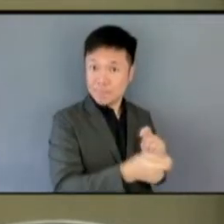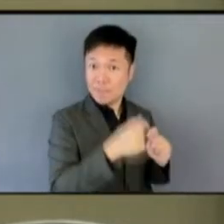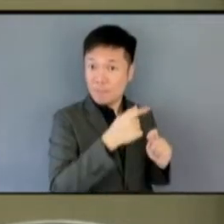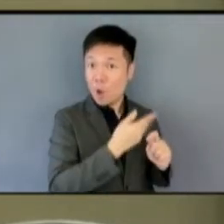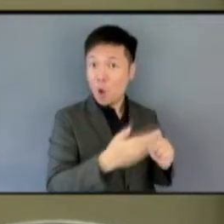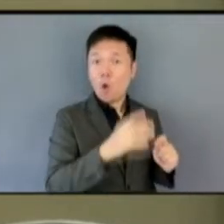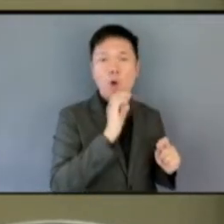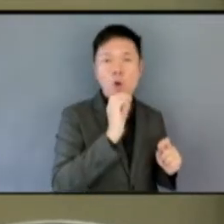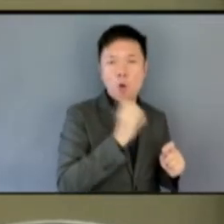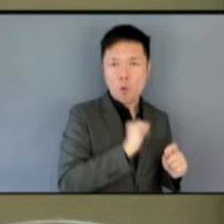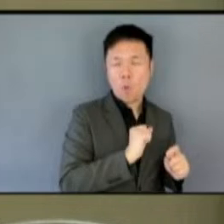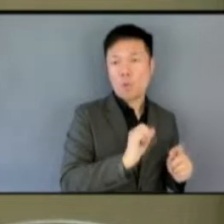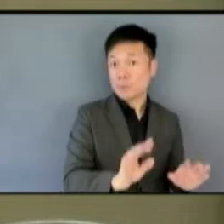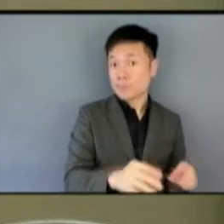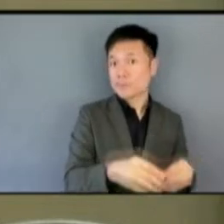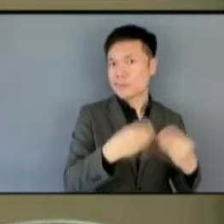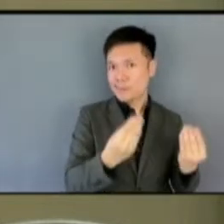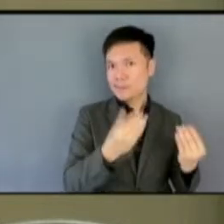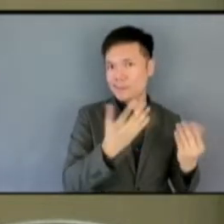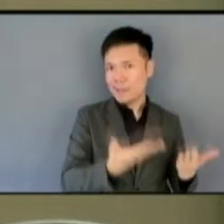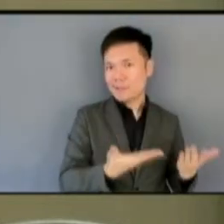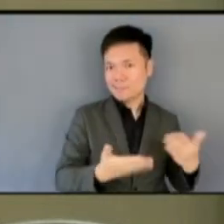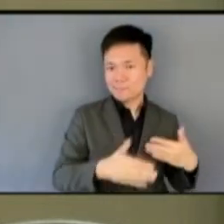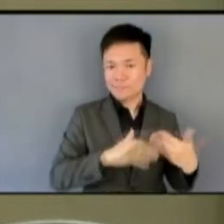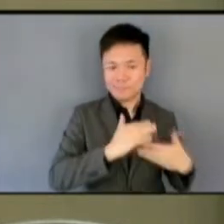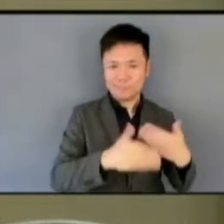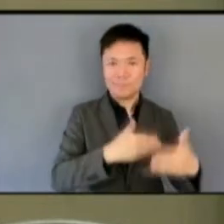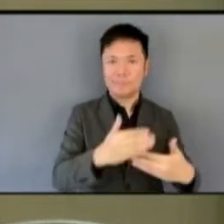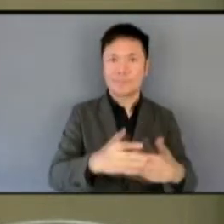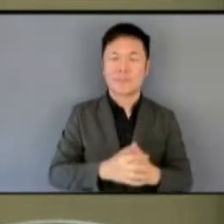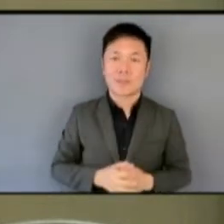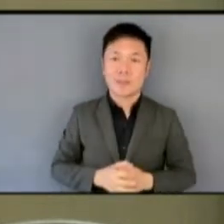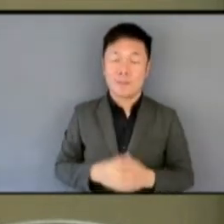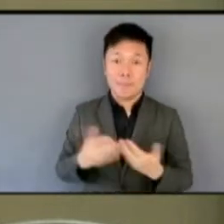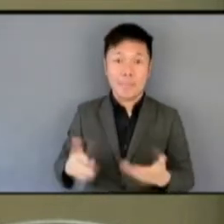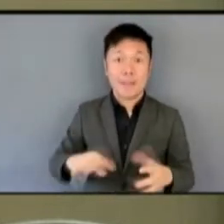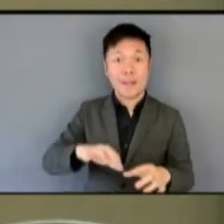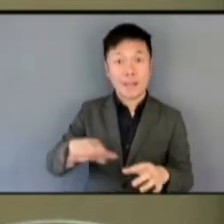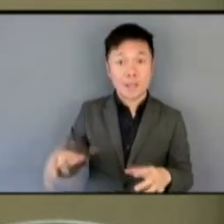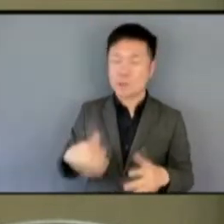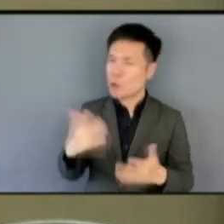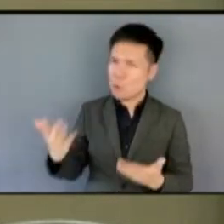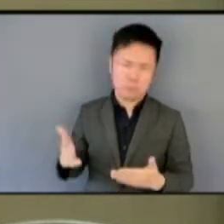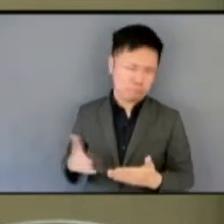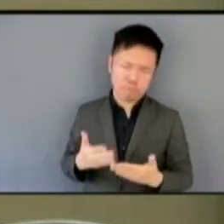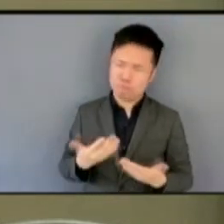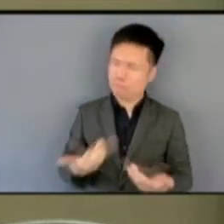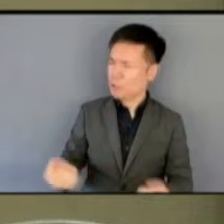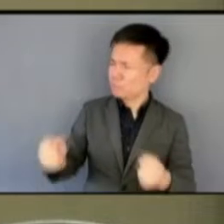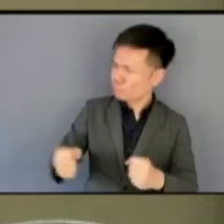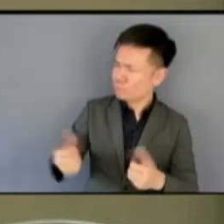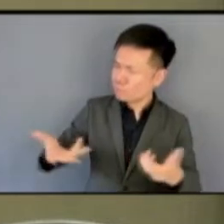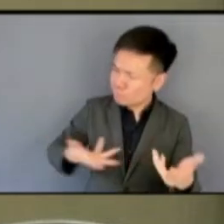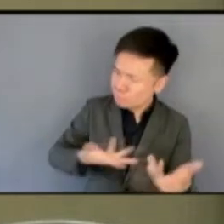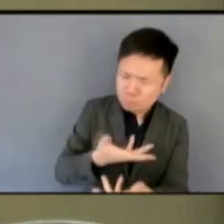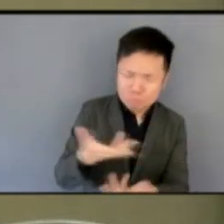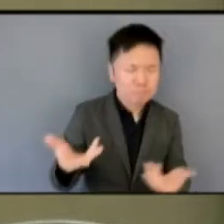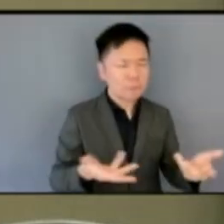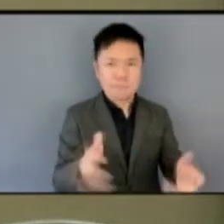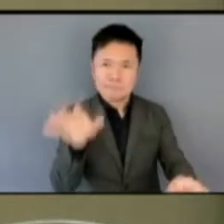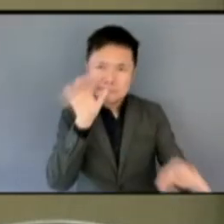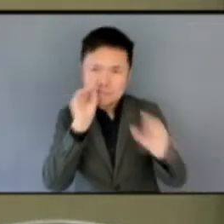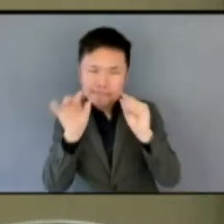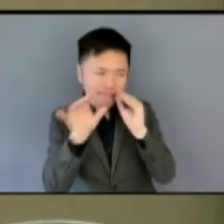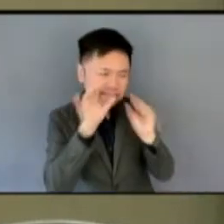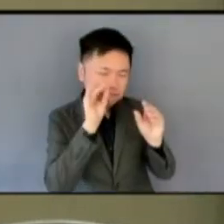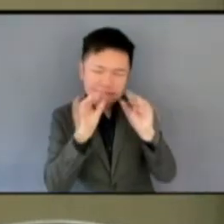ages function and evolve. Countries from the region have much to offer to each other, but also to